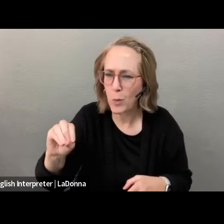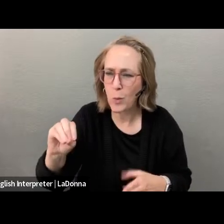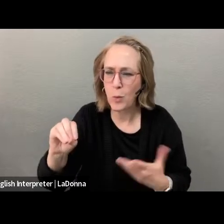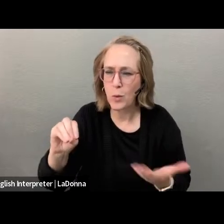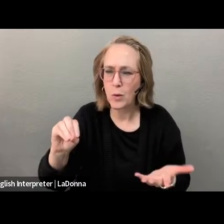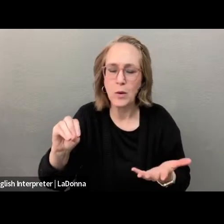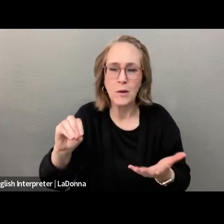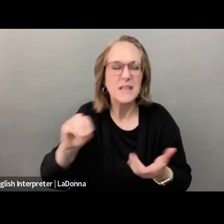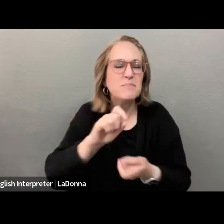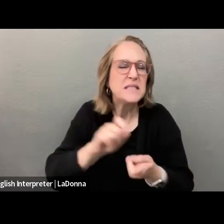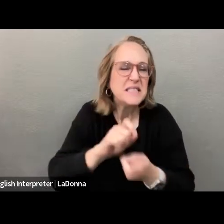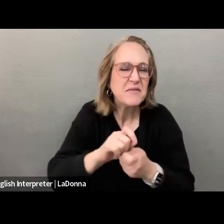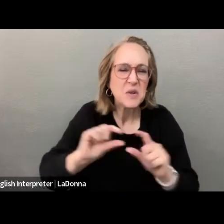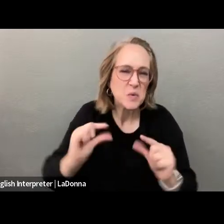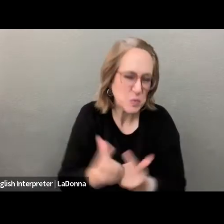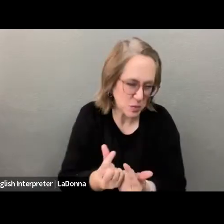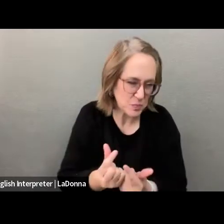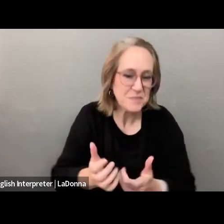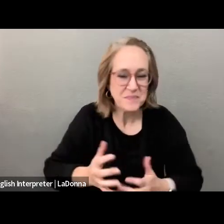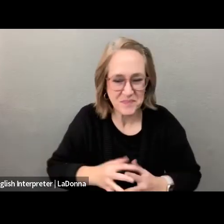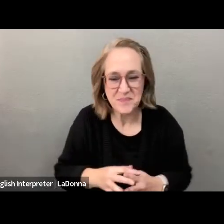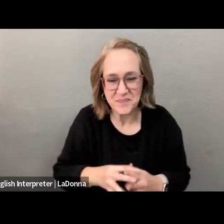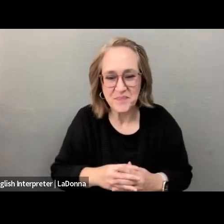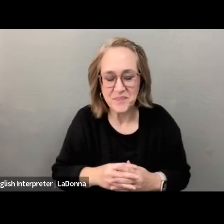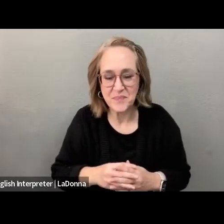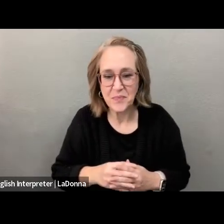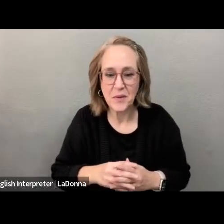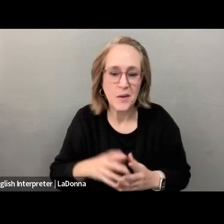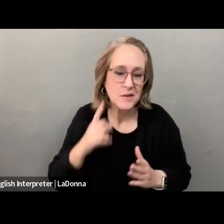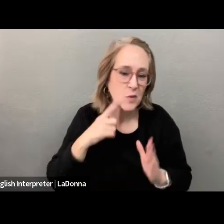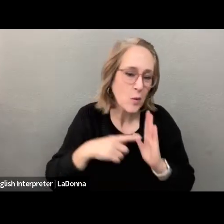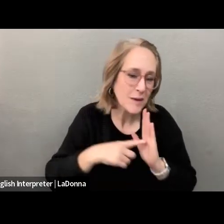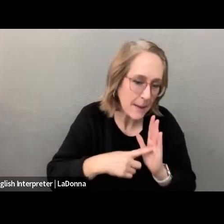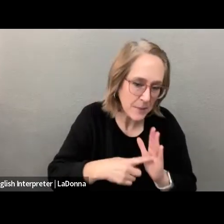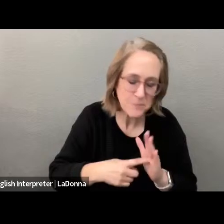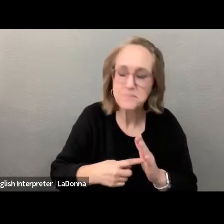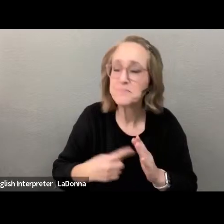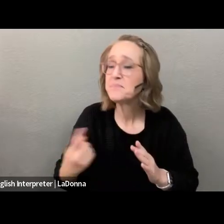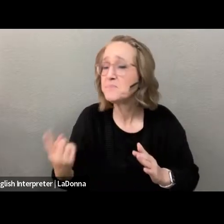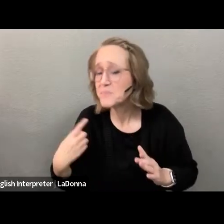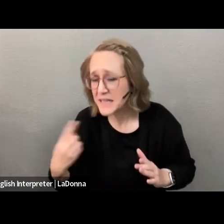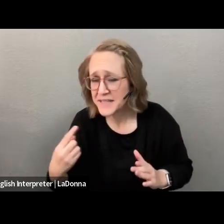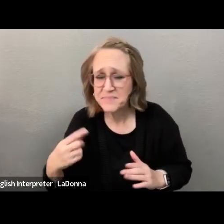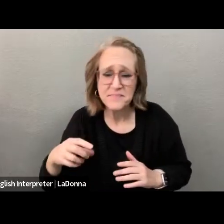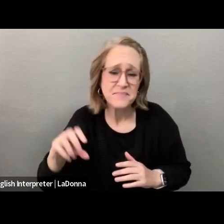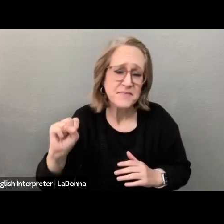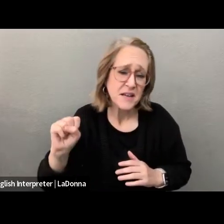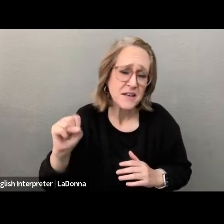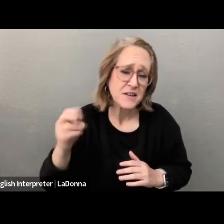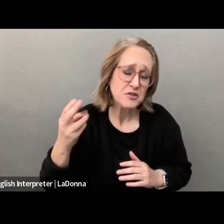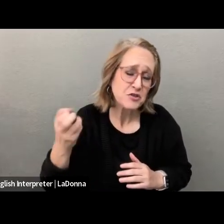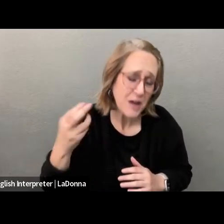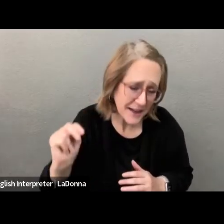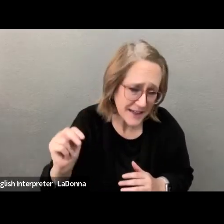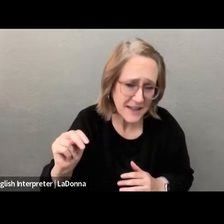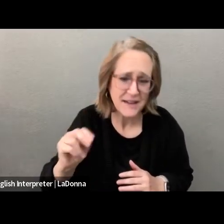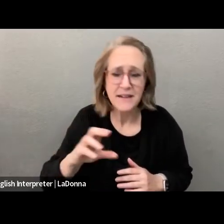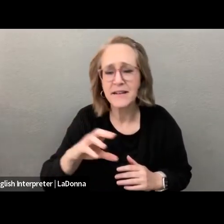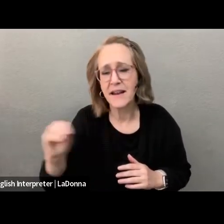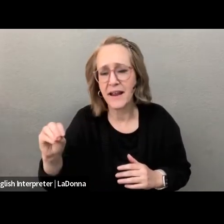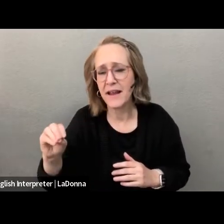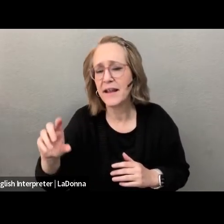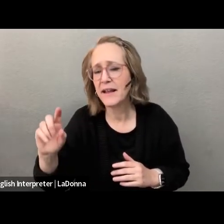anyway, Shannon, Tyree, and myself attended one in Sun City